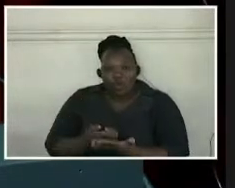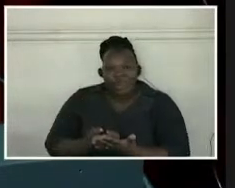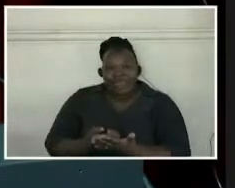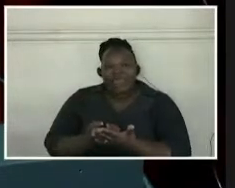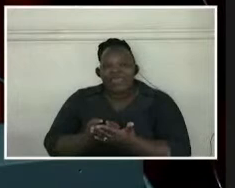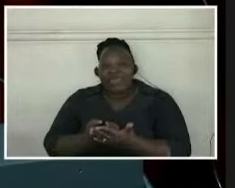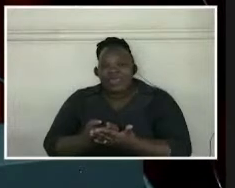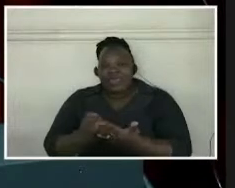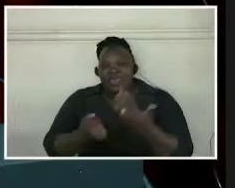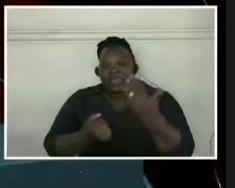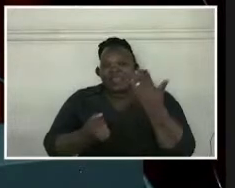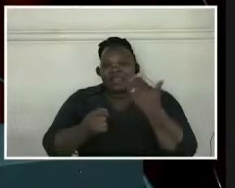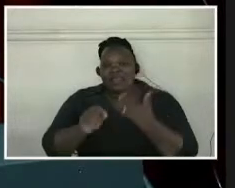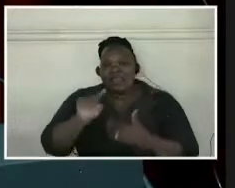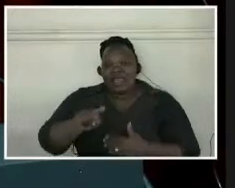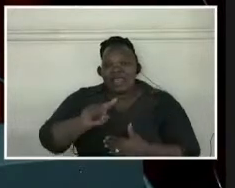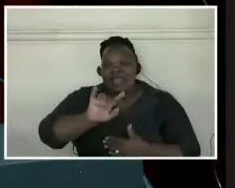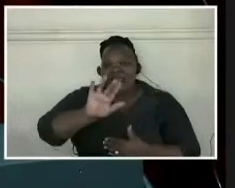is